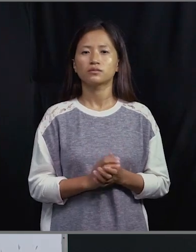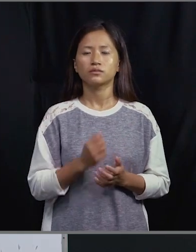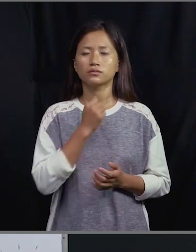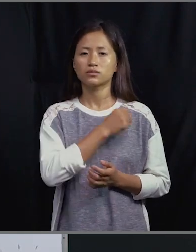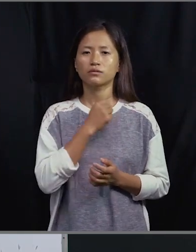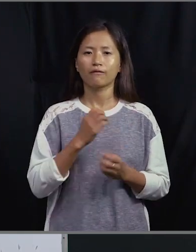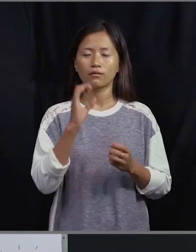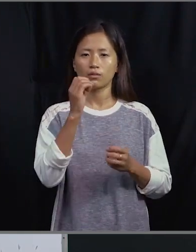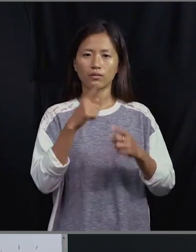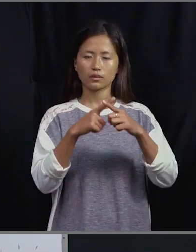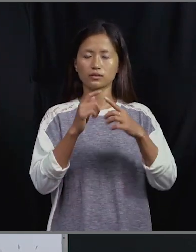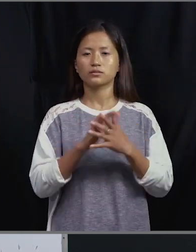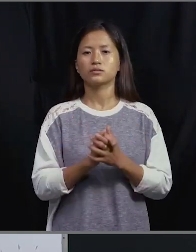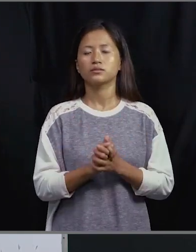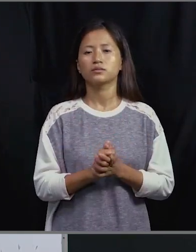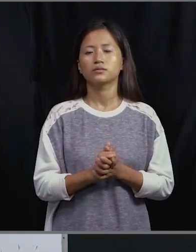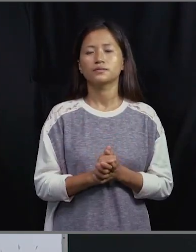oxygen